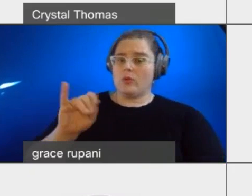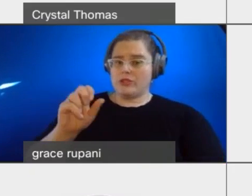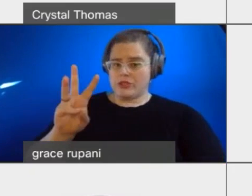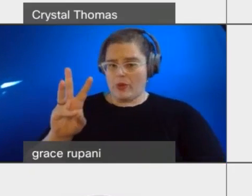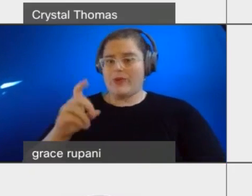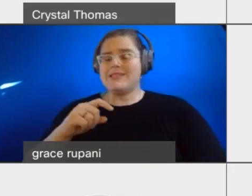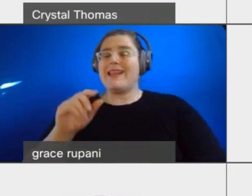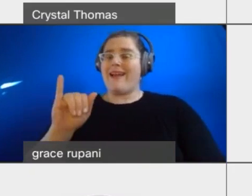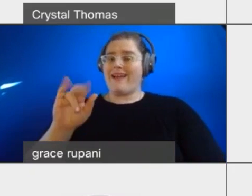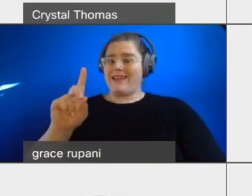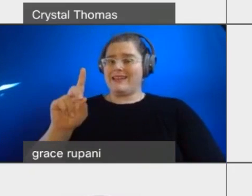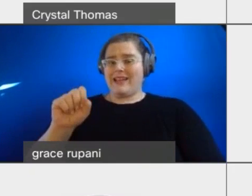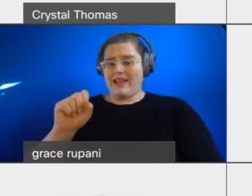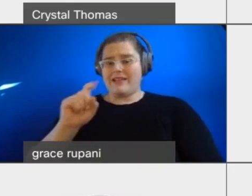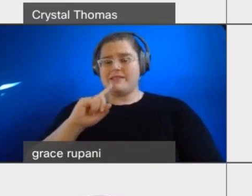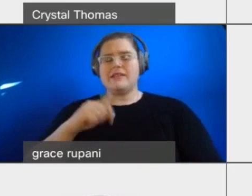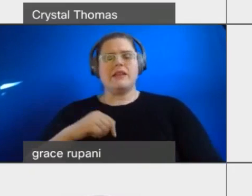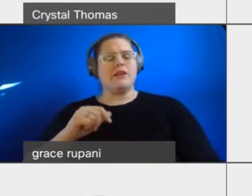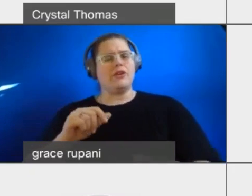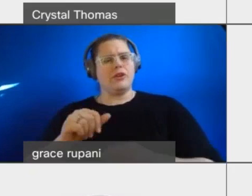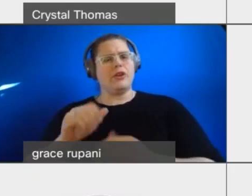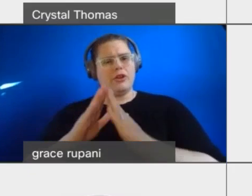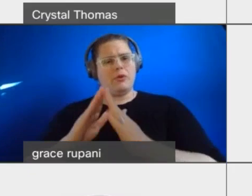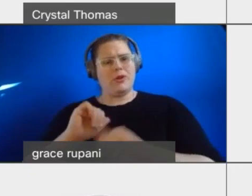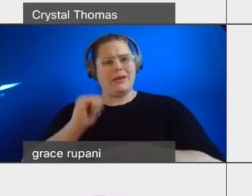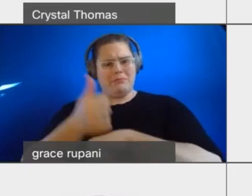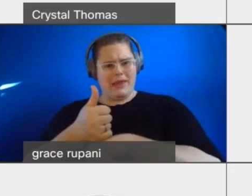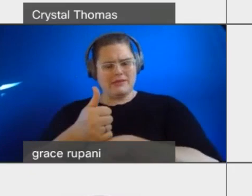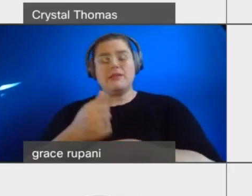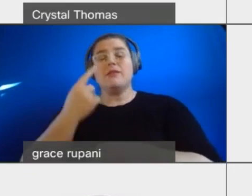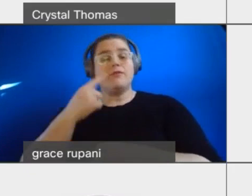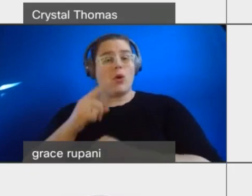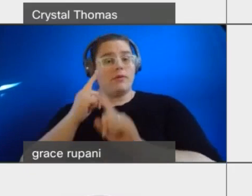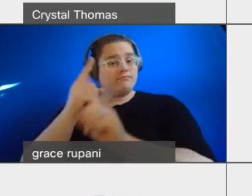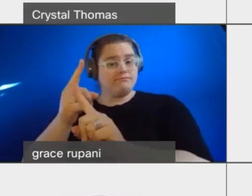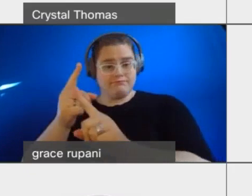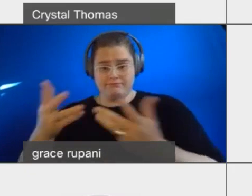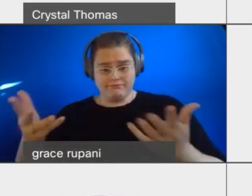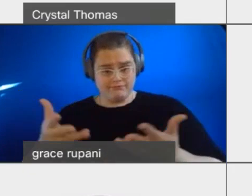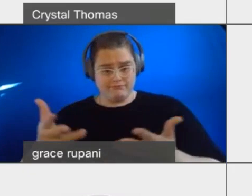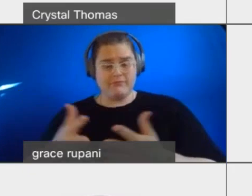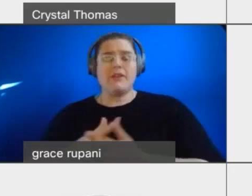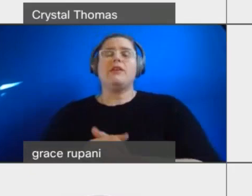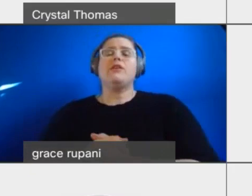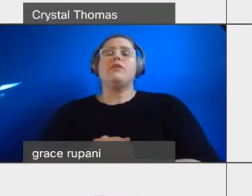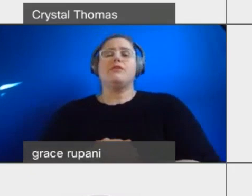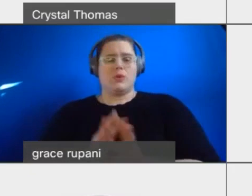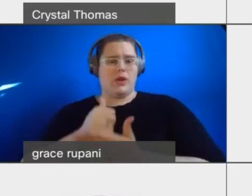to support a person's goal moving towards employment or a interest that is